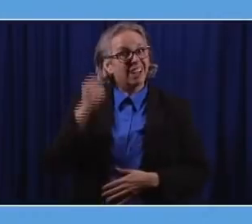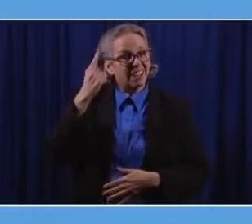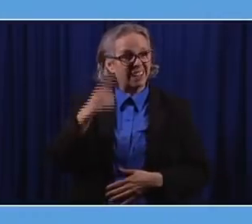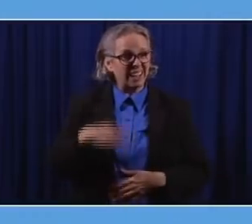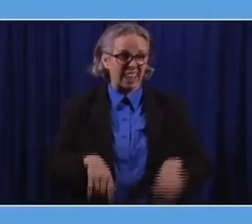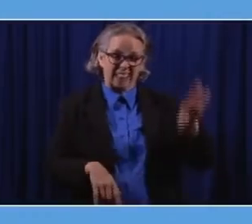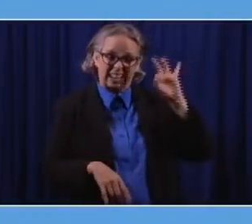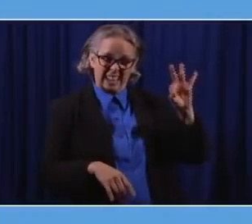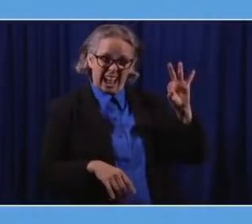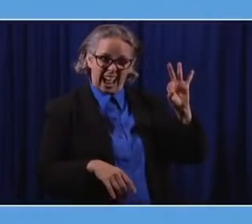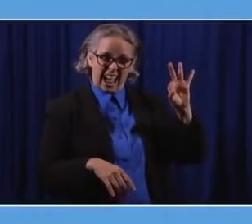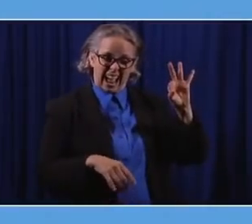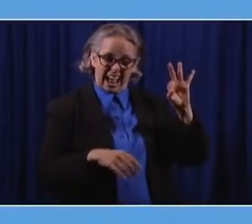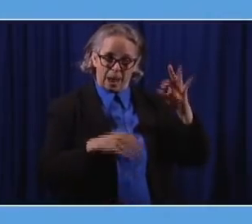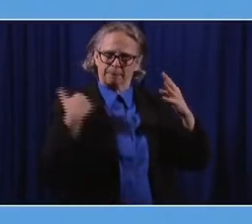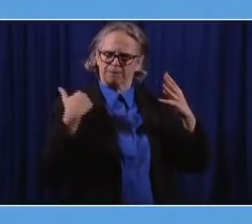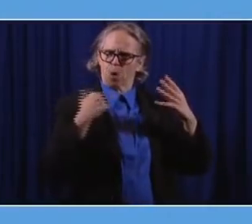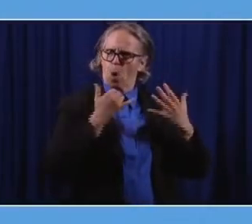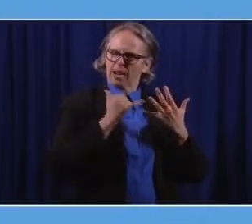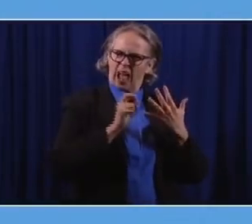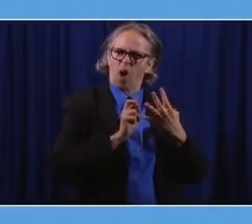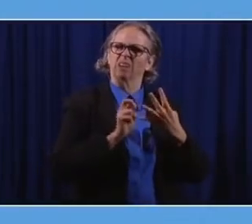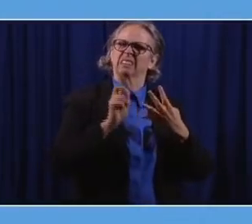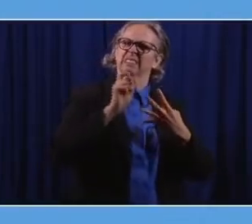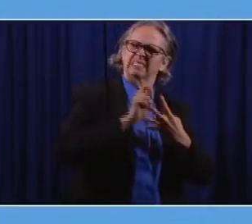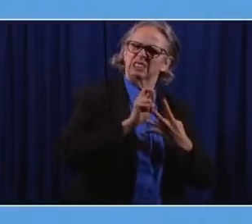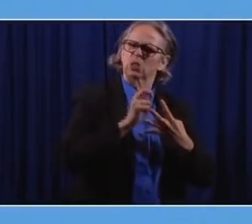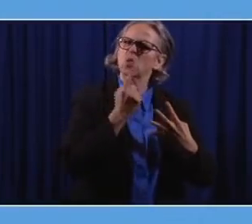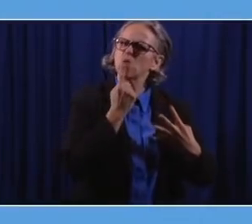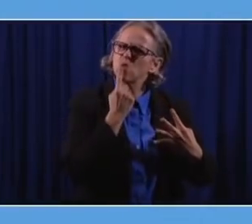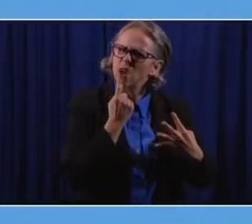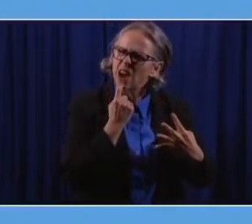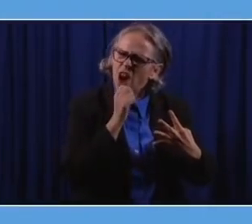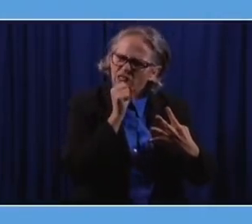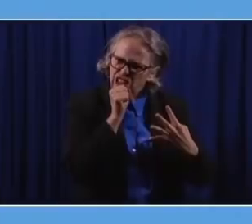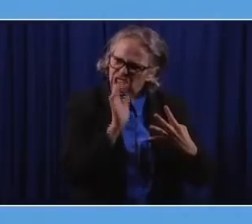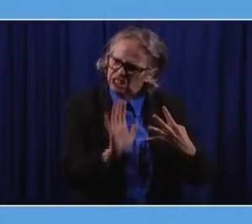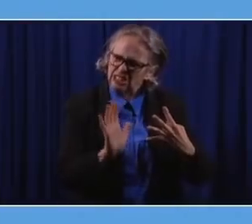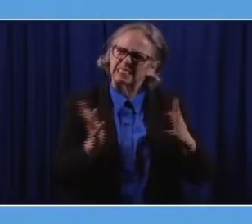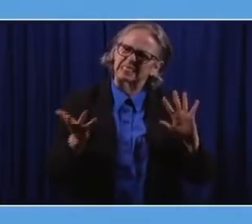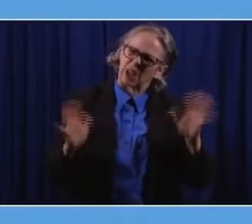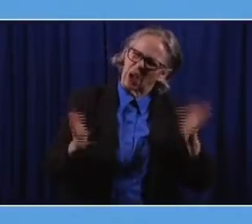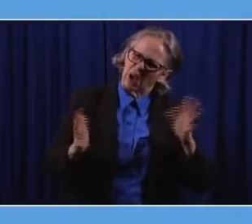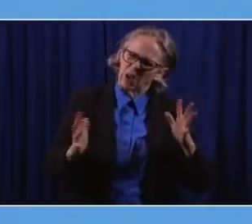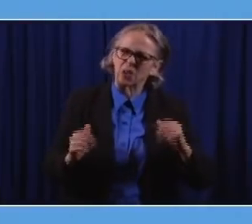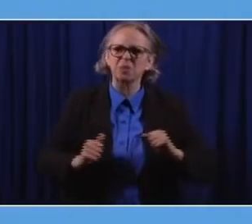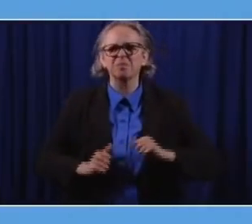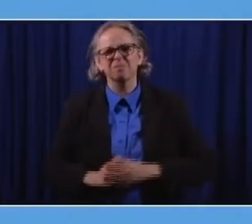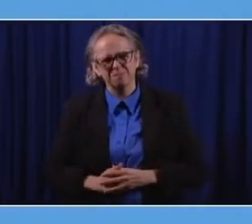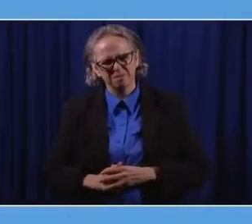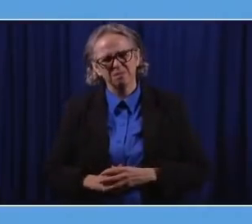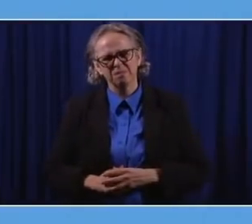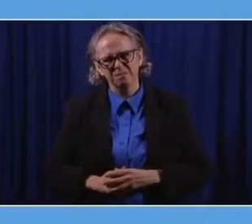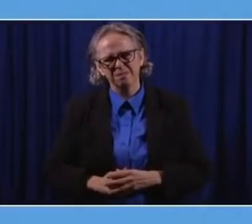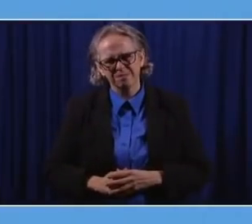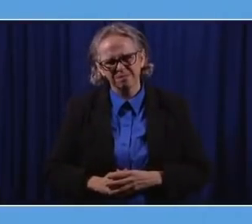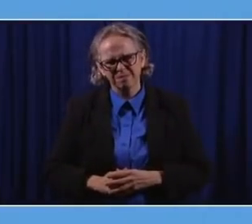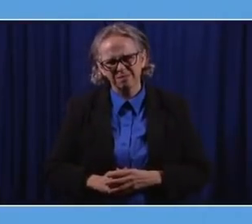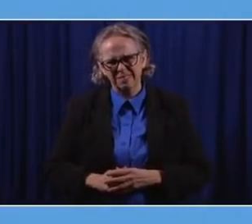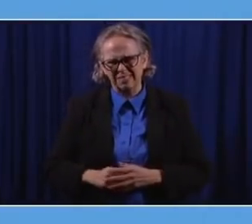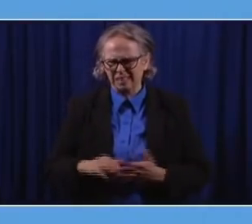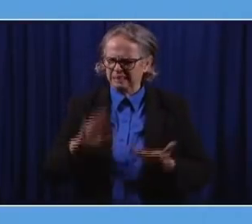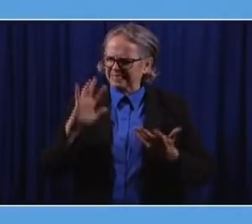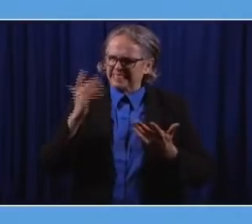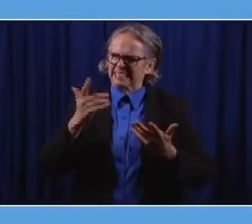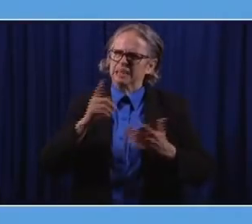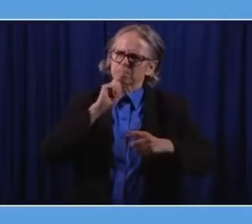lower case numbers in recent weeks, as we just talked about a moment ago, the distribution of cases continues just to spread out